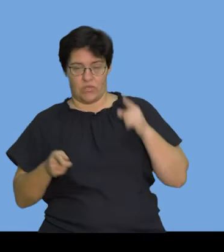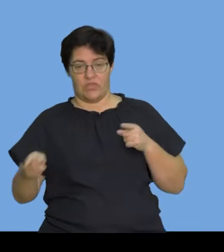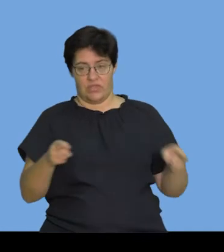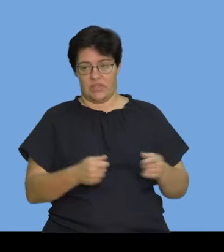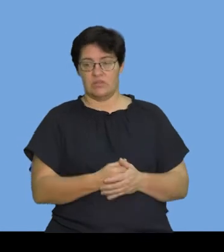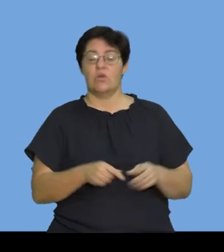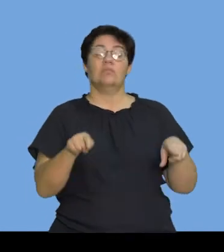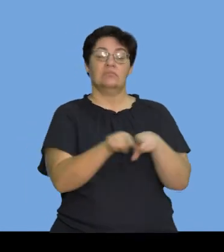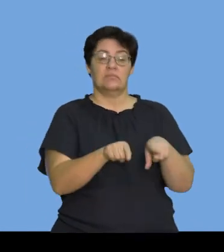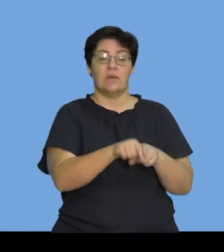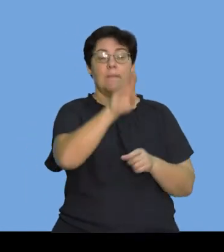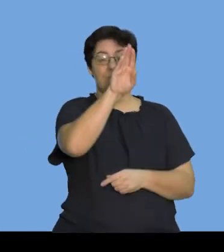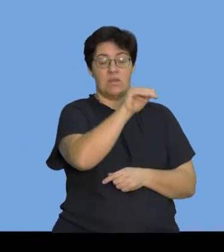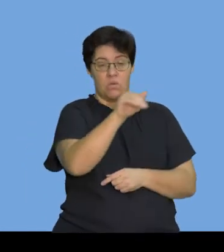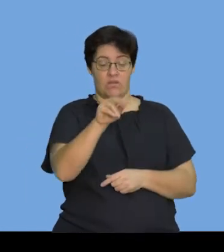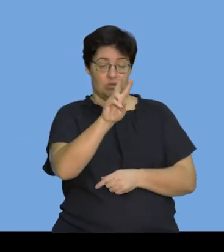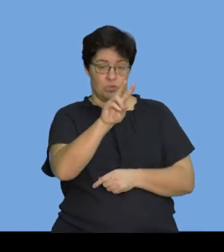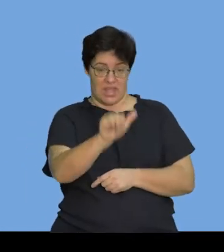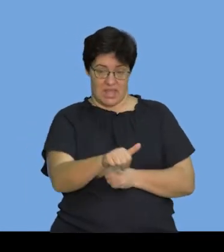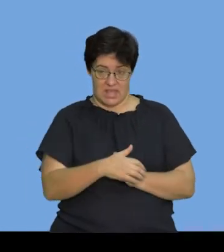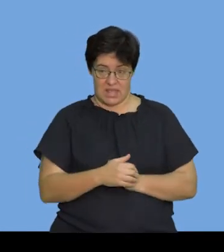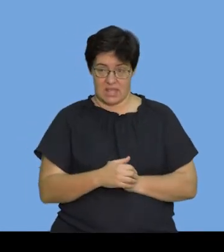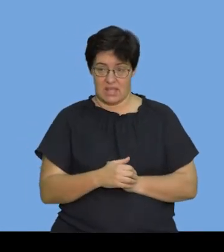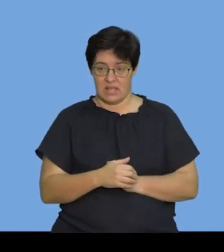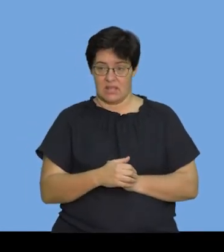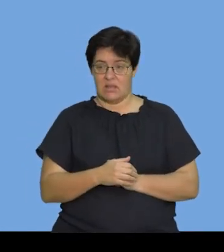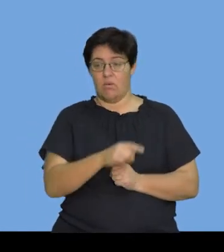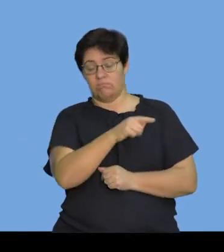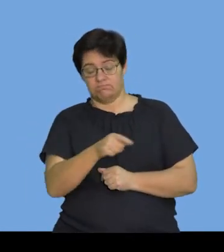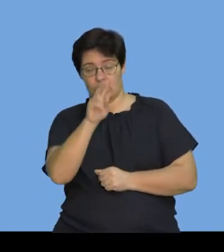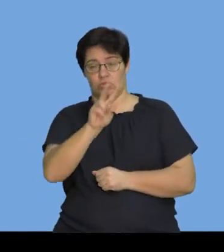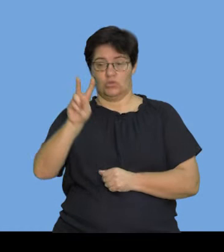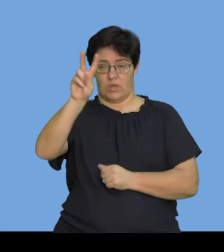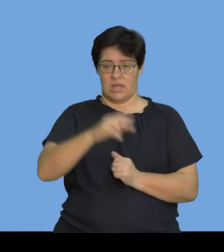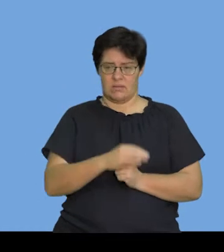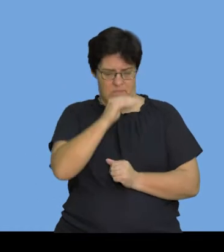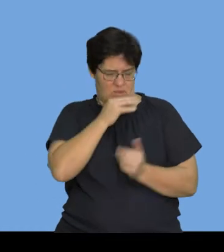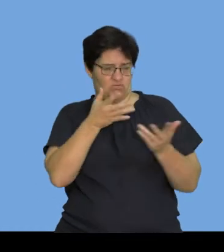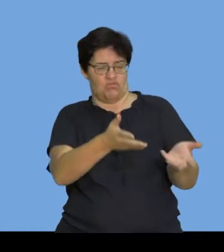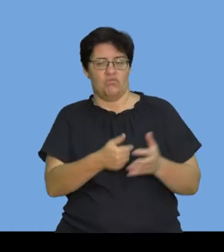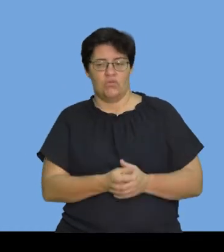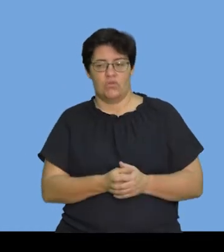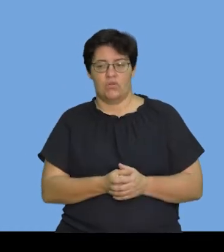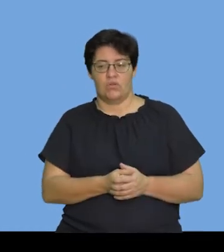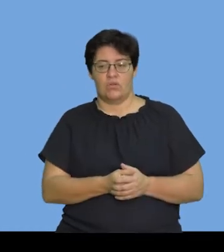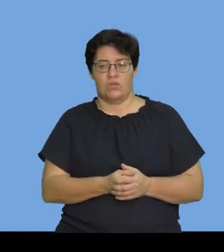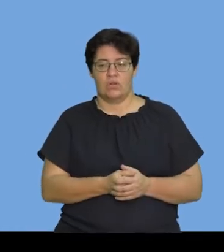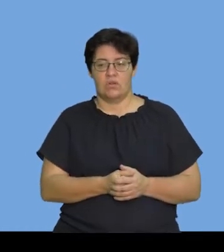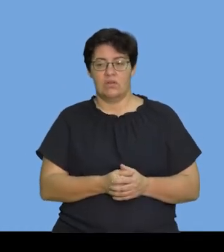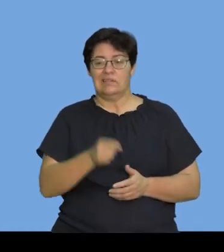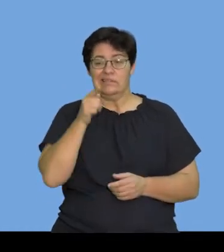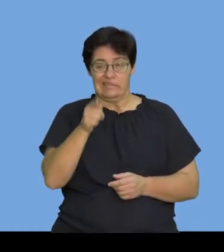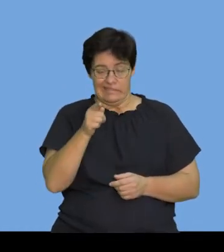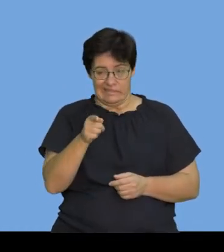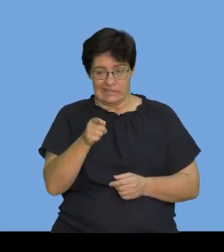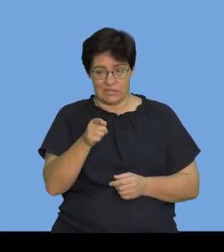b over 2a, all of this squared. So that's what I mean. And then you take this thing that I have